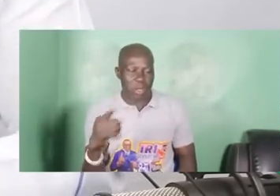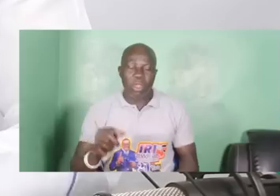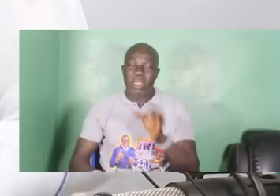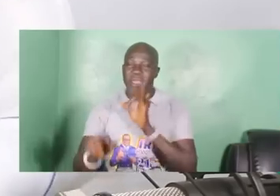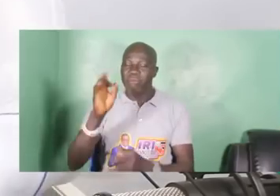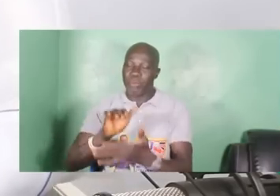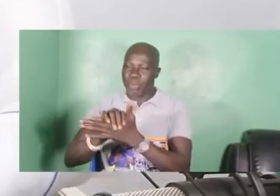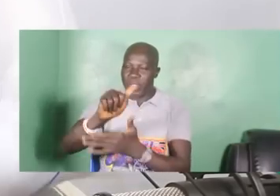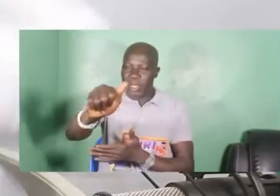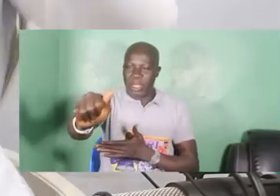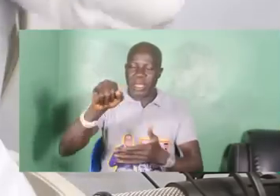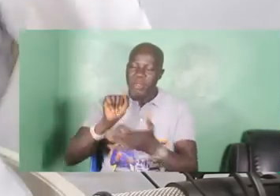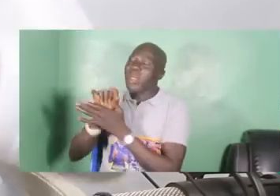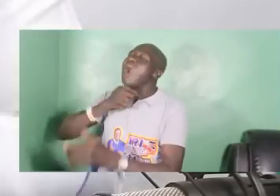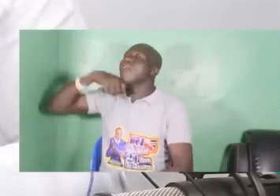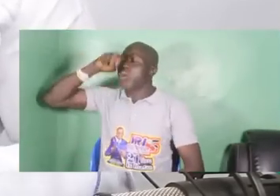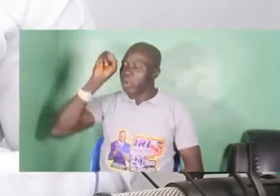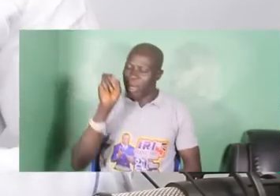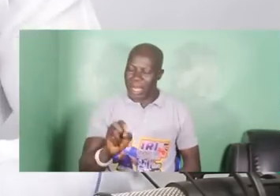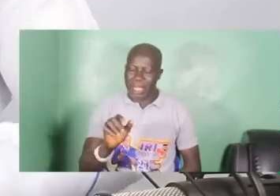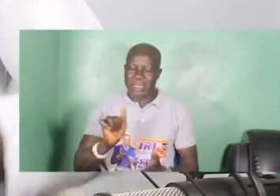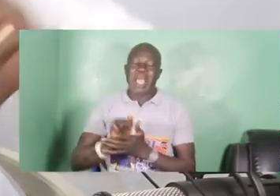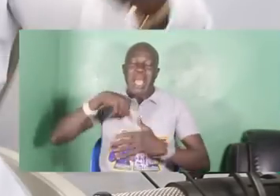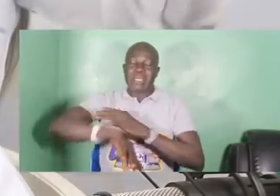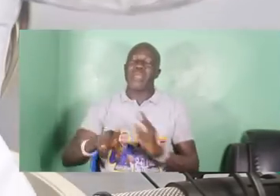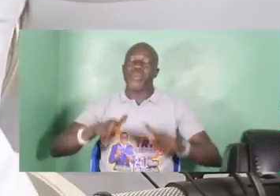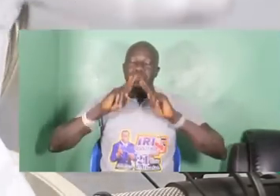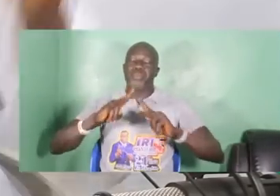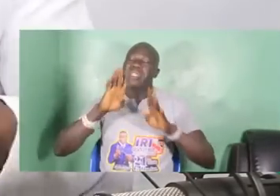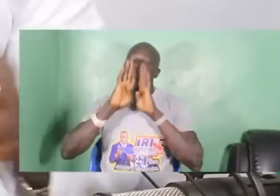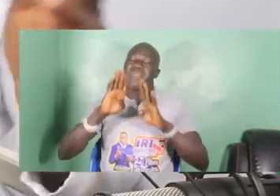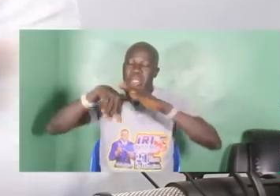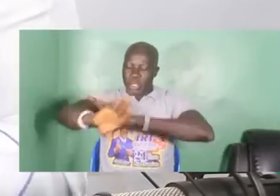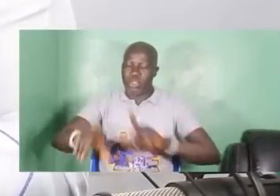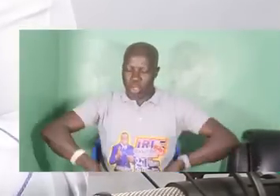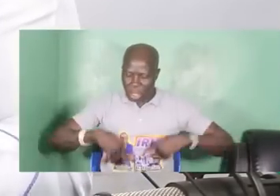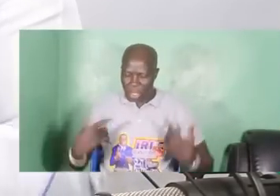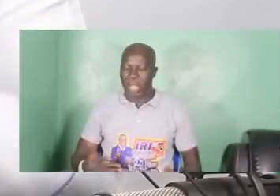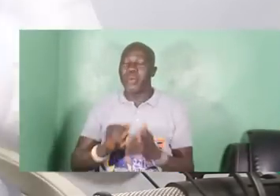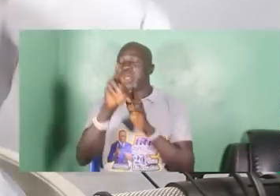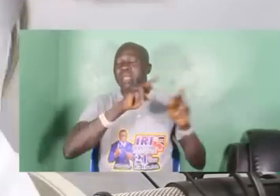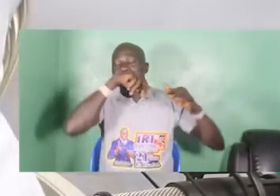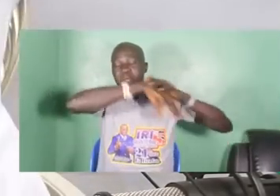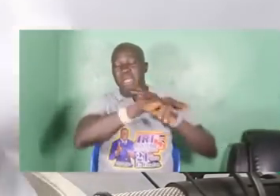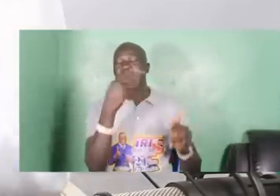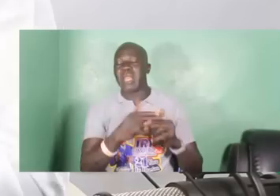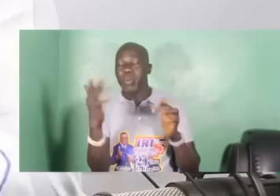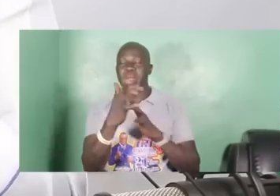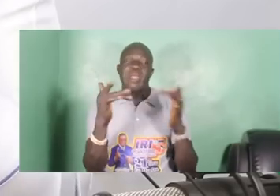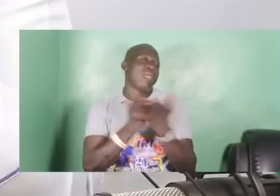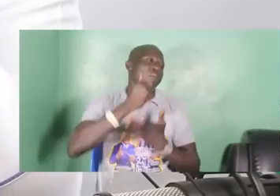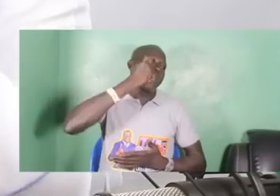alone. If you believe. I authorize. Peace will reign in your life. In the name of Jesus. In the name